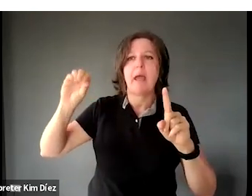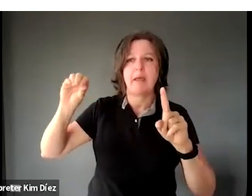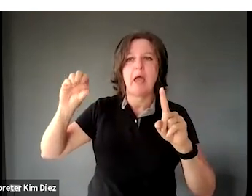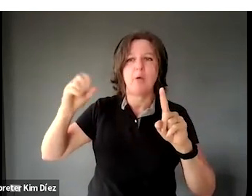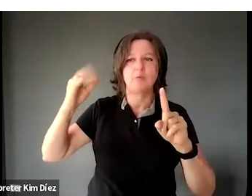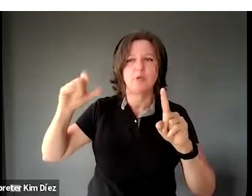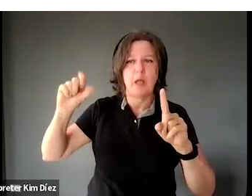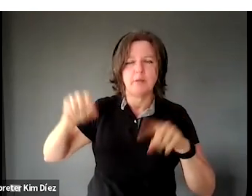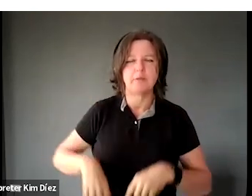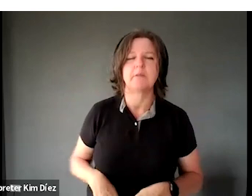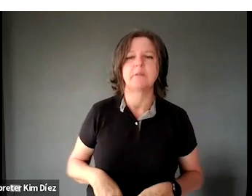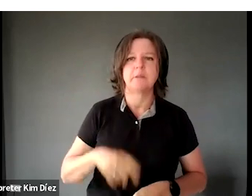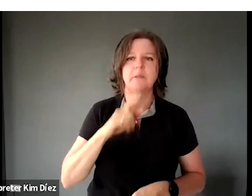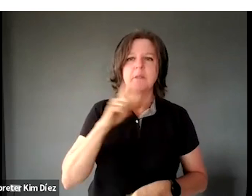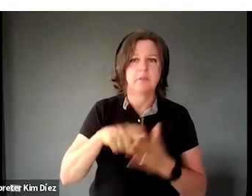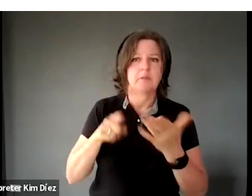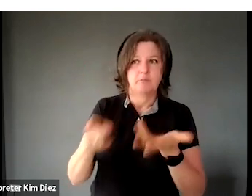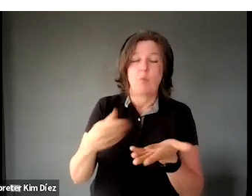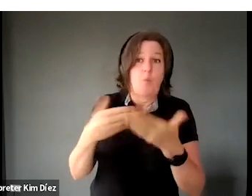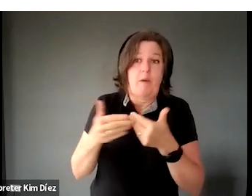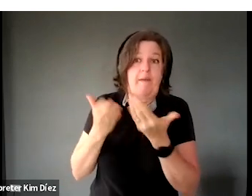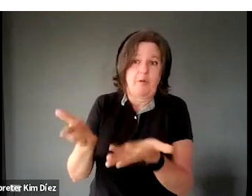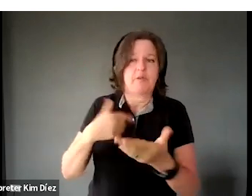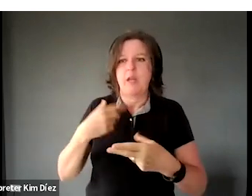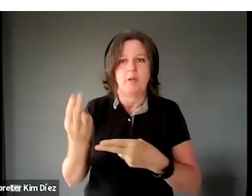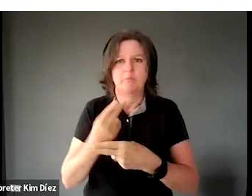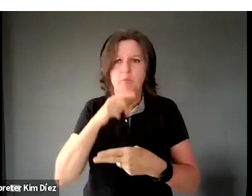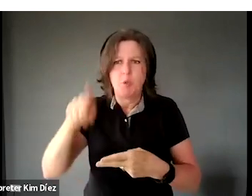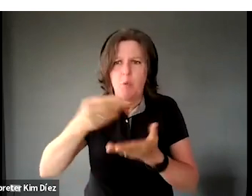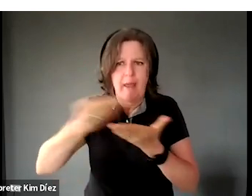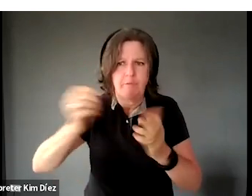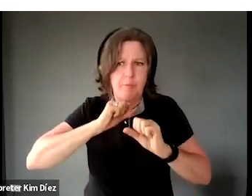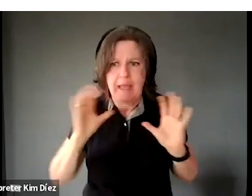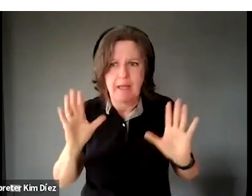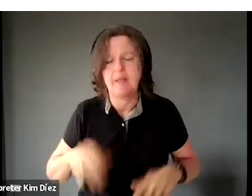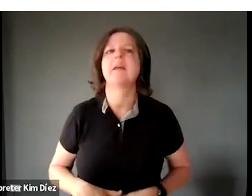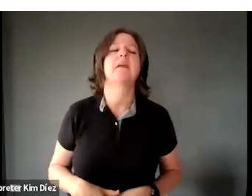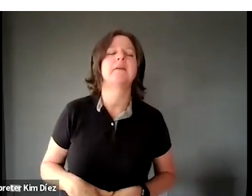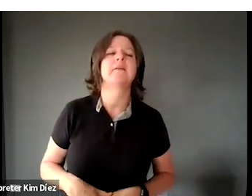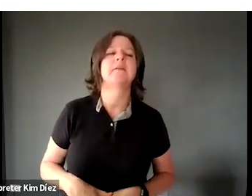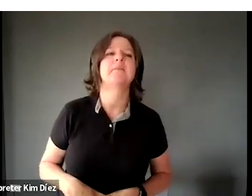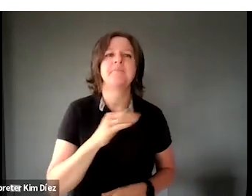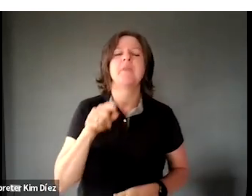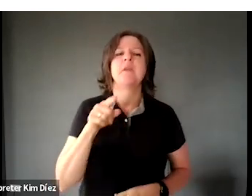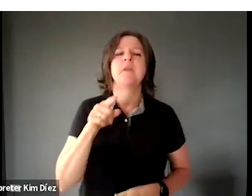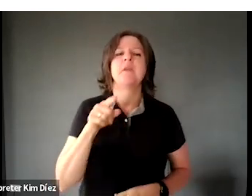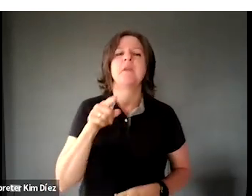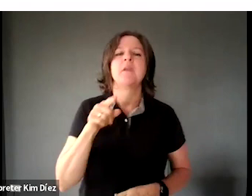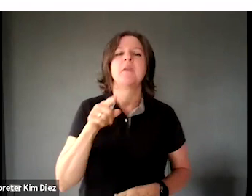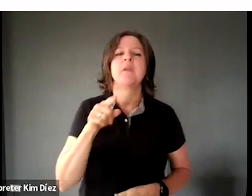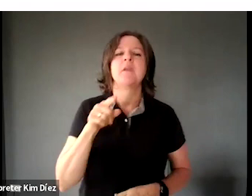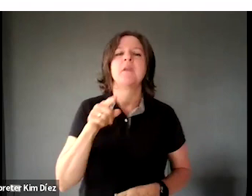with a cacao husk. And it's interesting because a cacao husk, it's already there. You don't need to